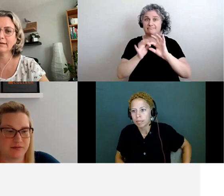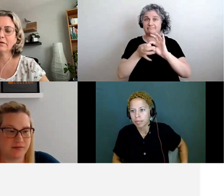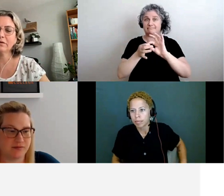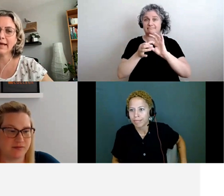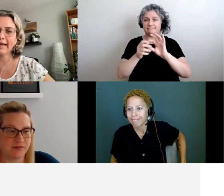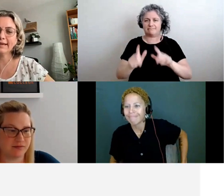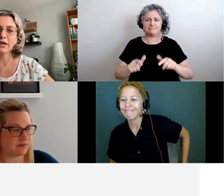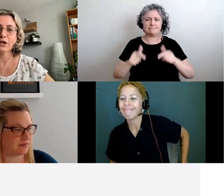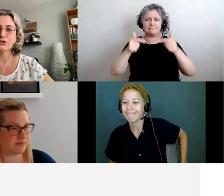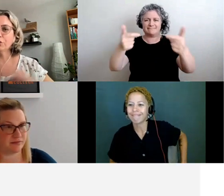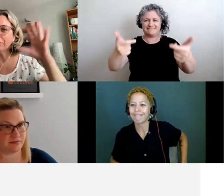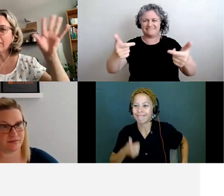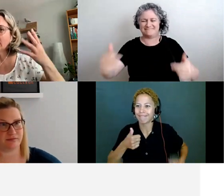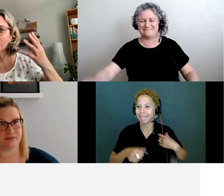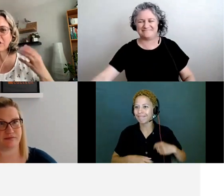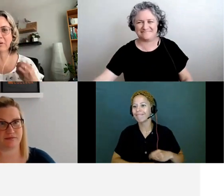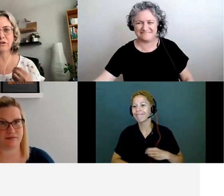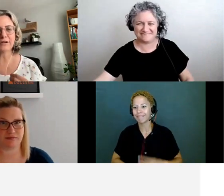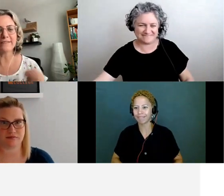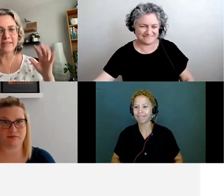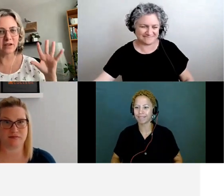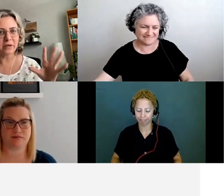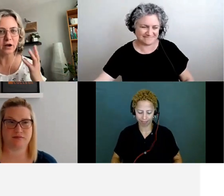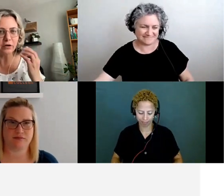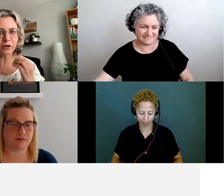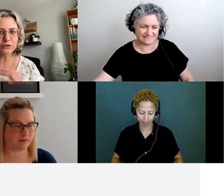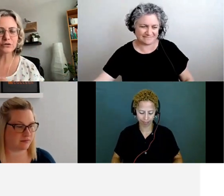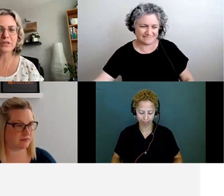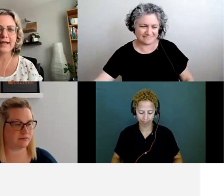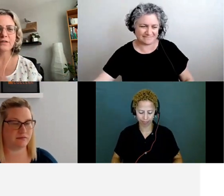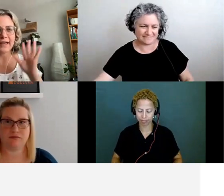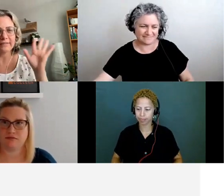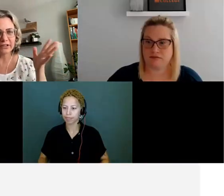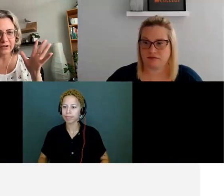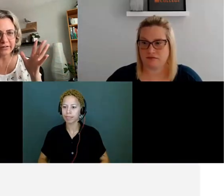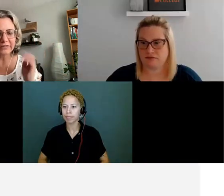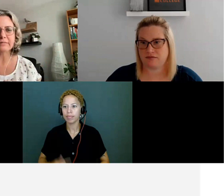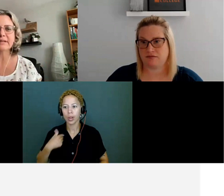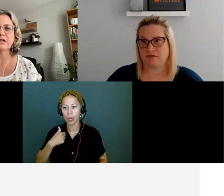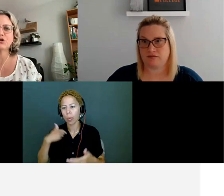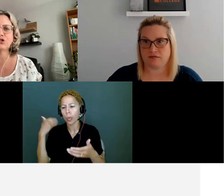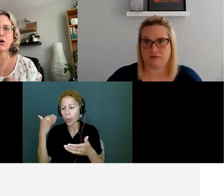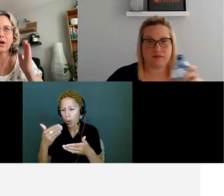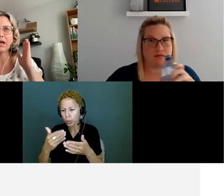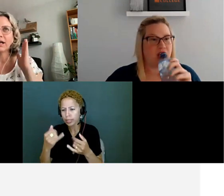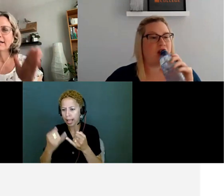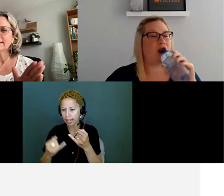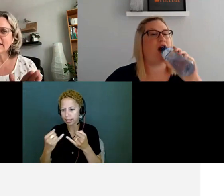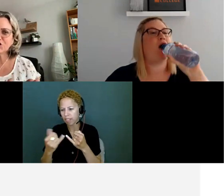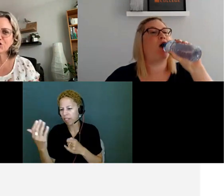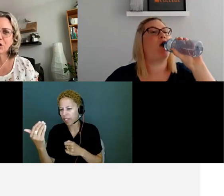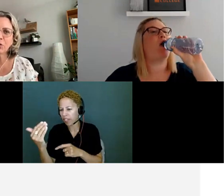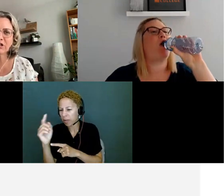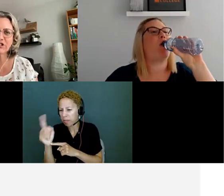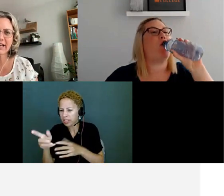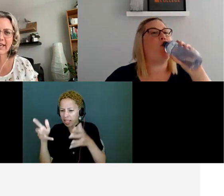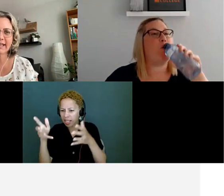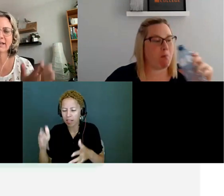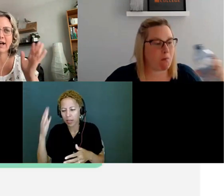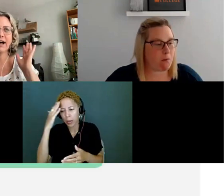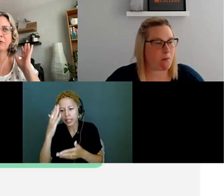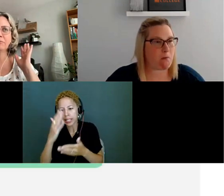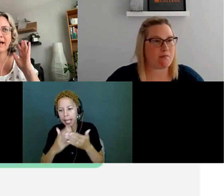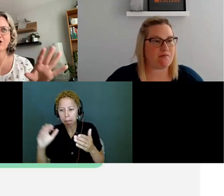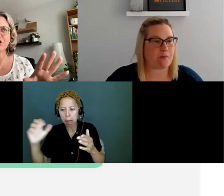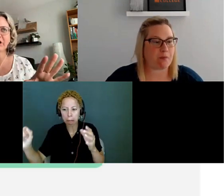Perfect. Okay. So I know some of you are leaving. We are close to the end. We have another 15 minutes or so. Let's just do a quick